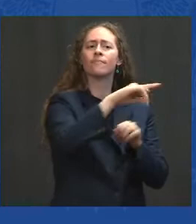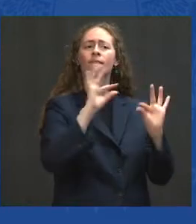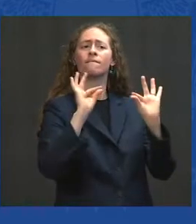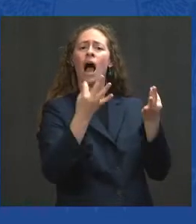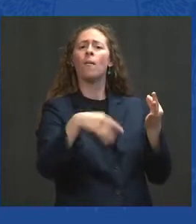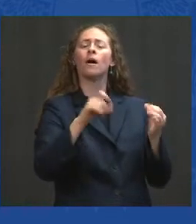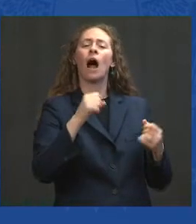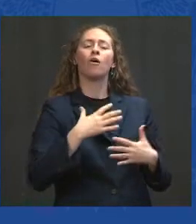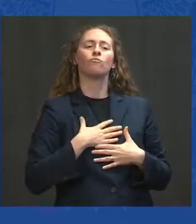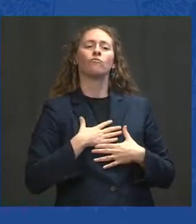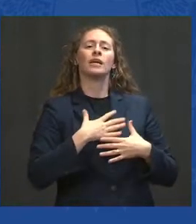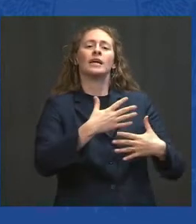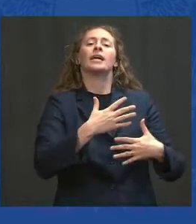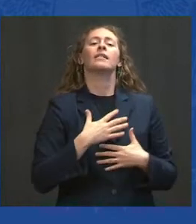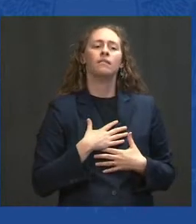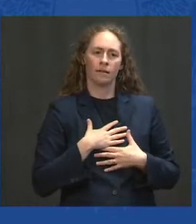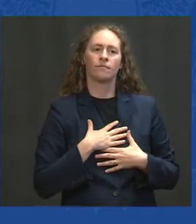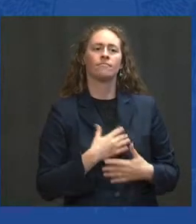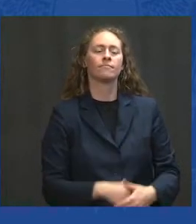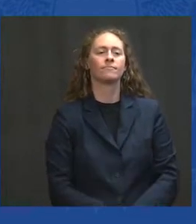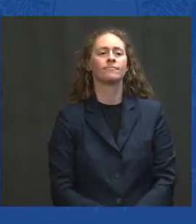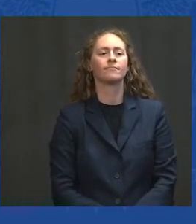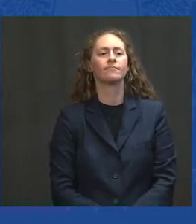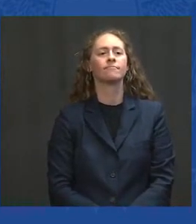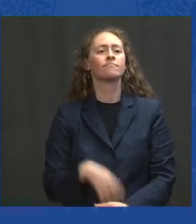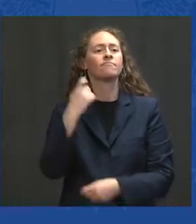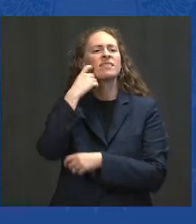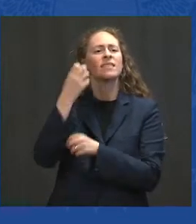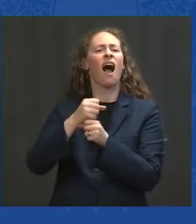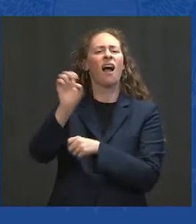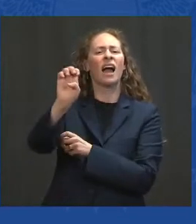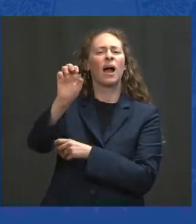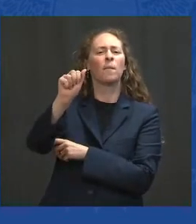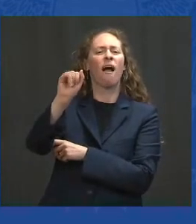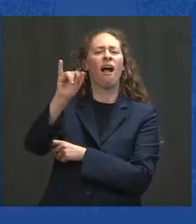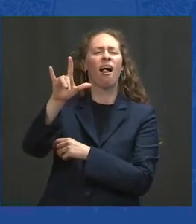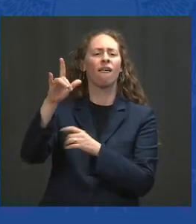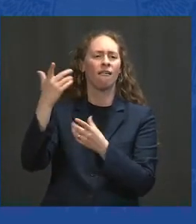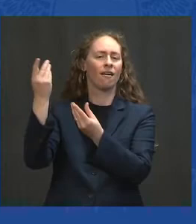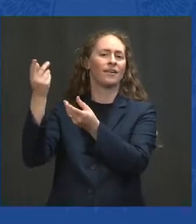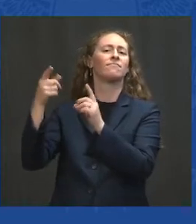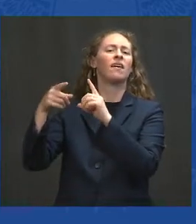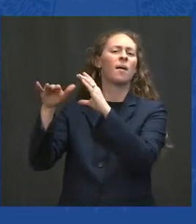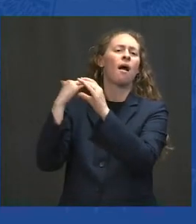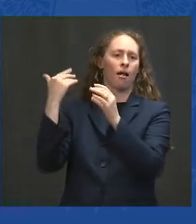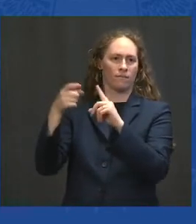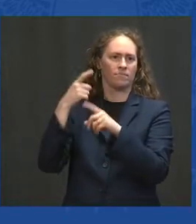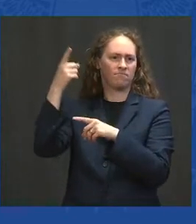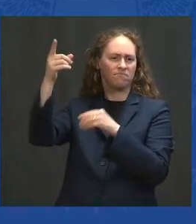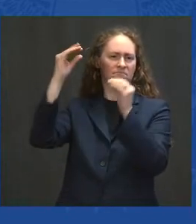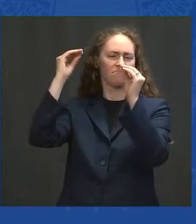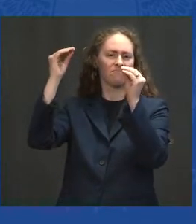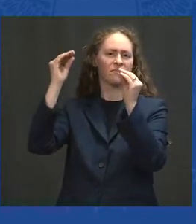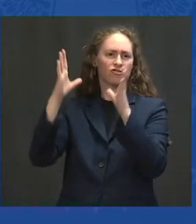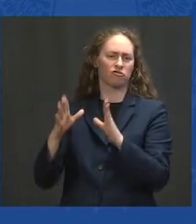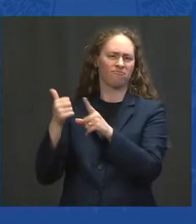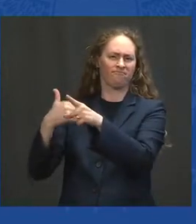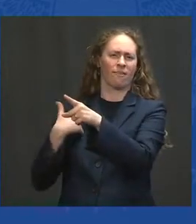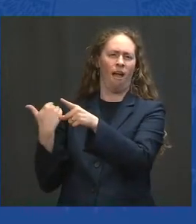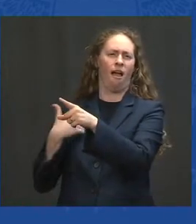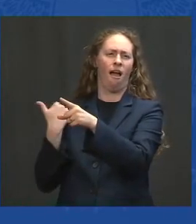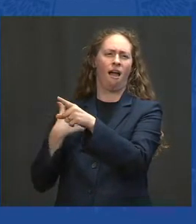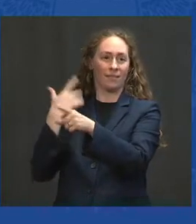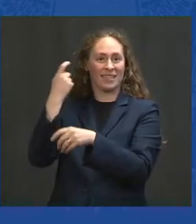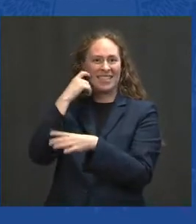email today from a mother in Washington State. She's a young teacher who had just received her payment. She wrote, and I'm